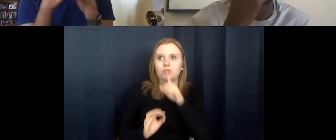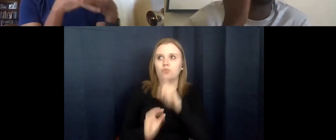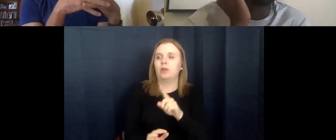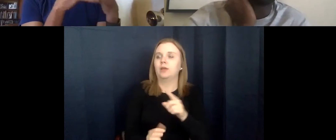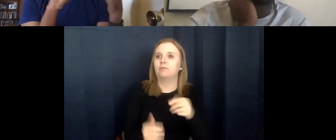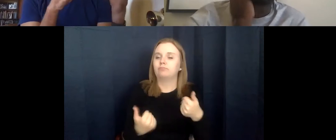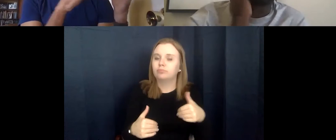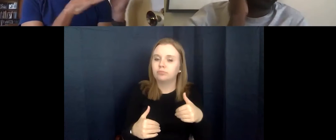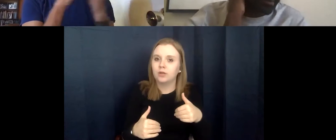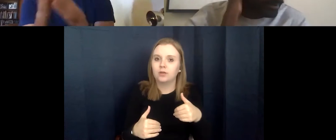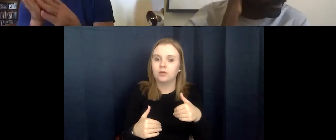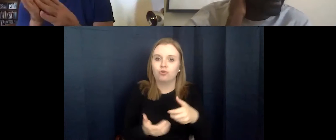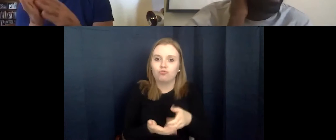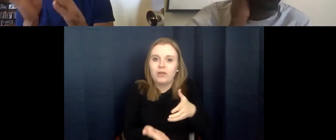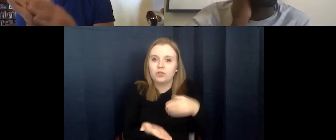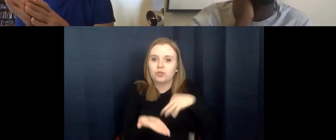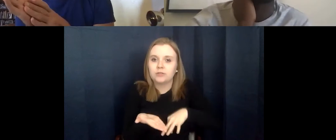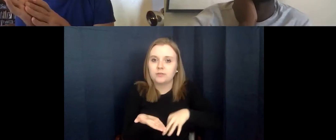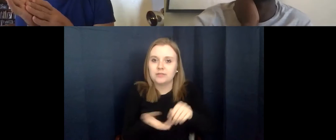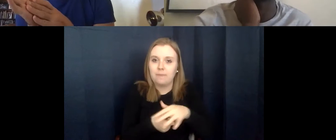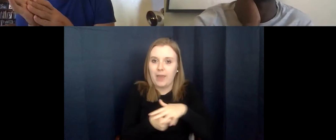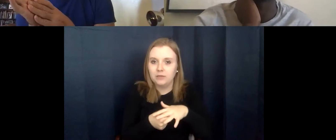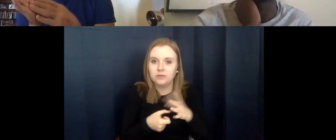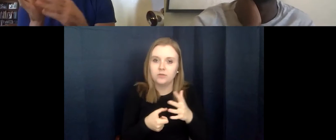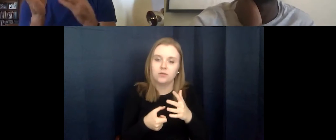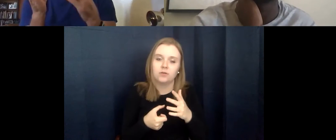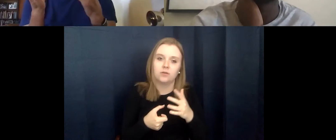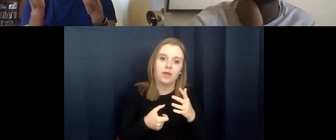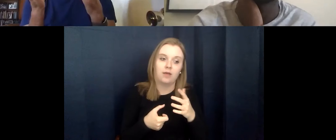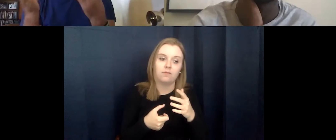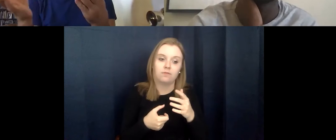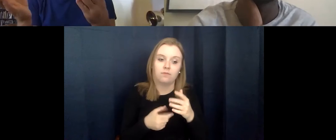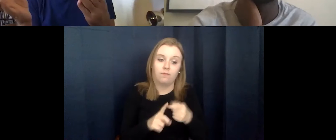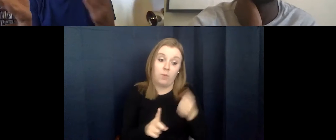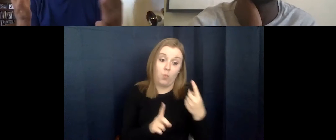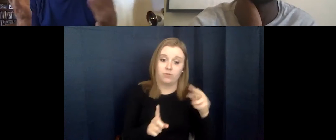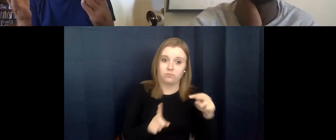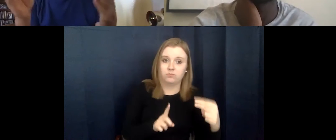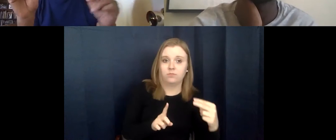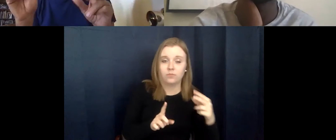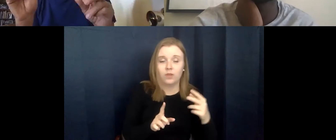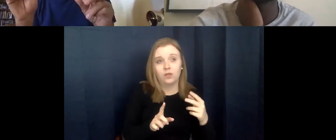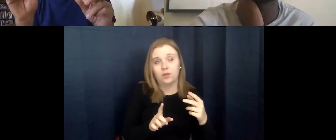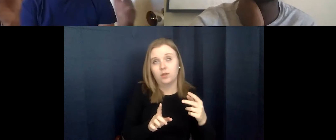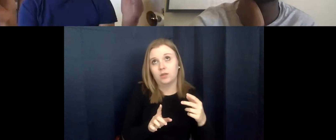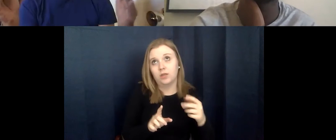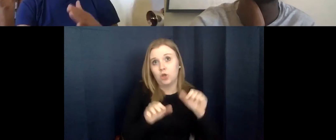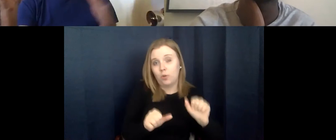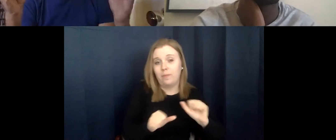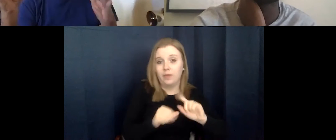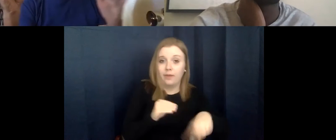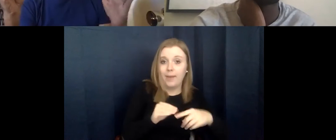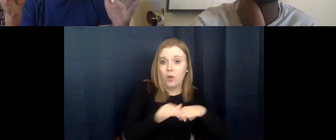where something that from one angle comes out of, I mean, it could be seen as like, oh, it's about access and it's